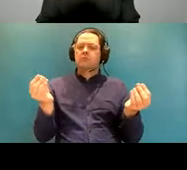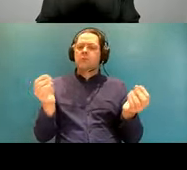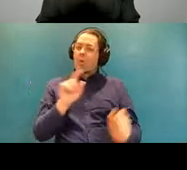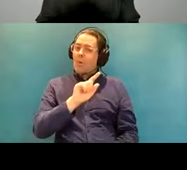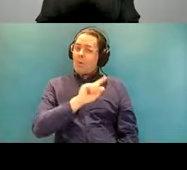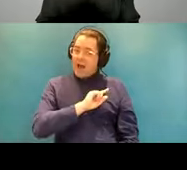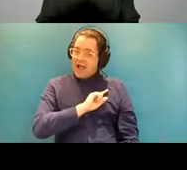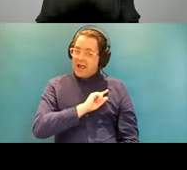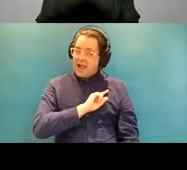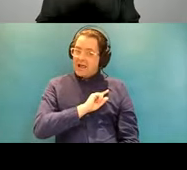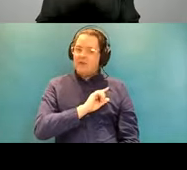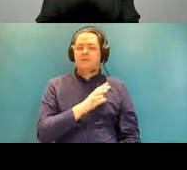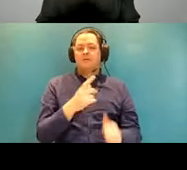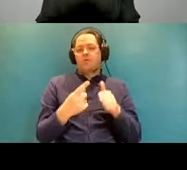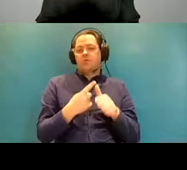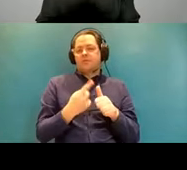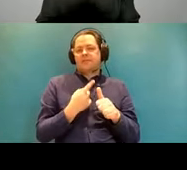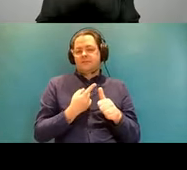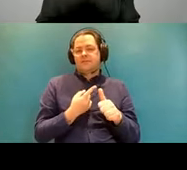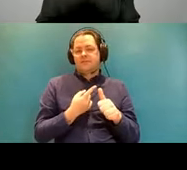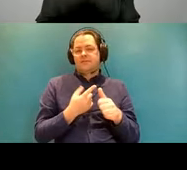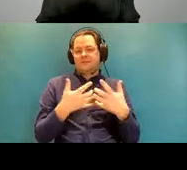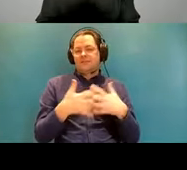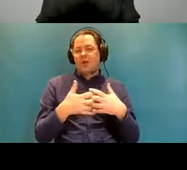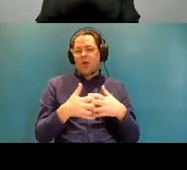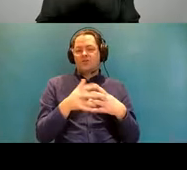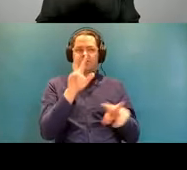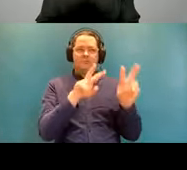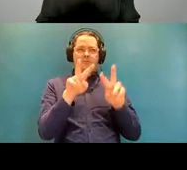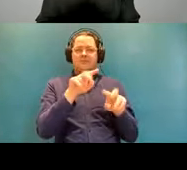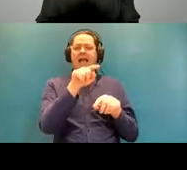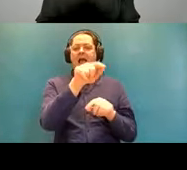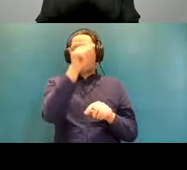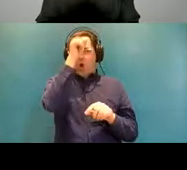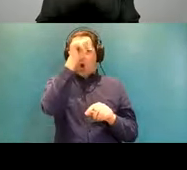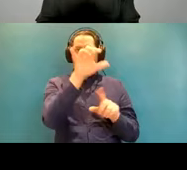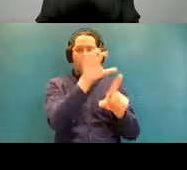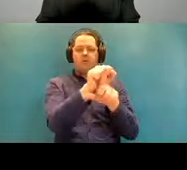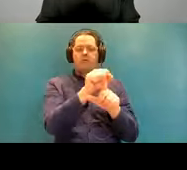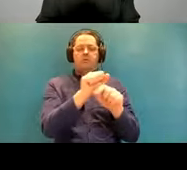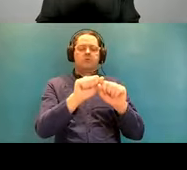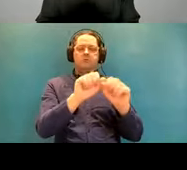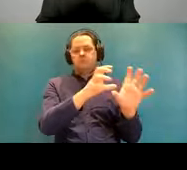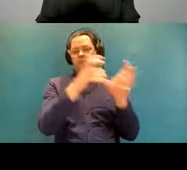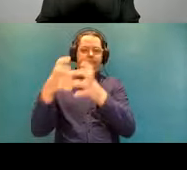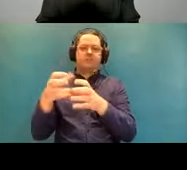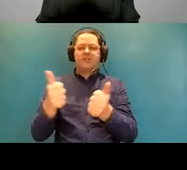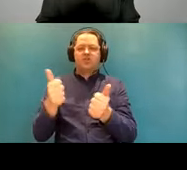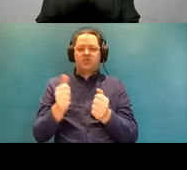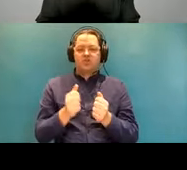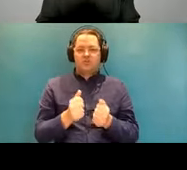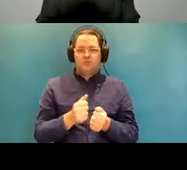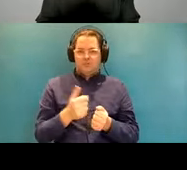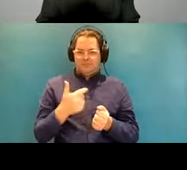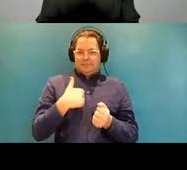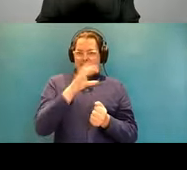they've learned, the technology has learned about you, and the more you use it and the more information you give it, it's learned. So in a sense, I